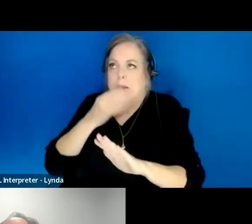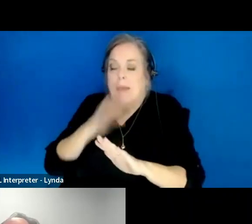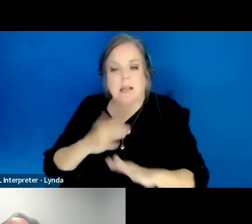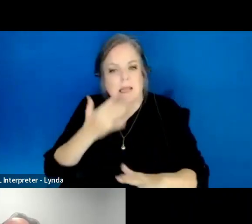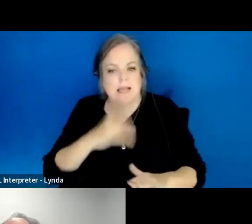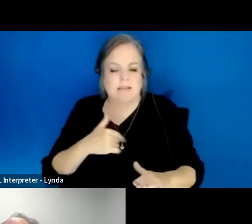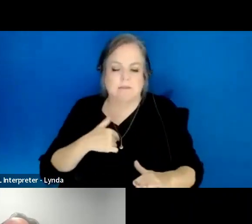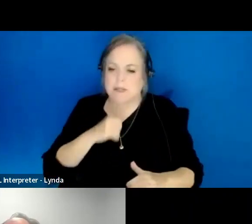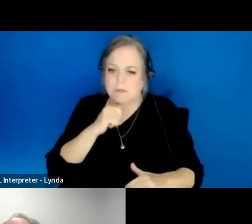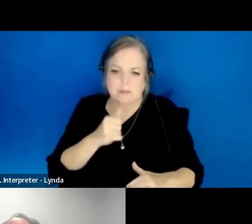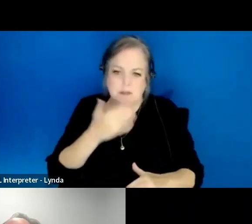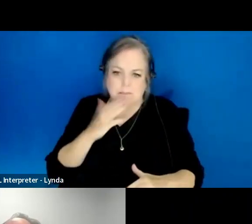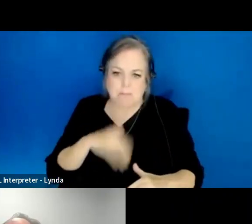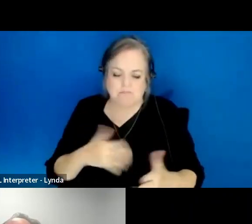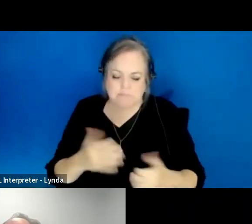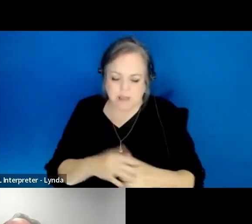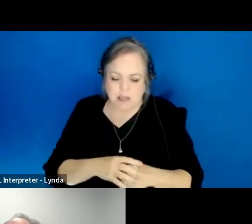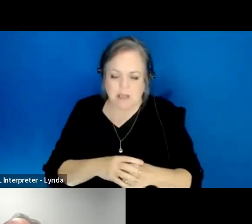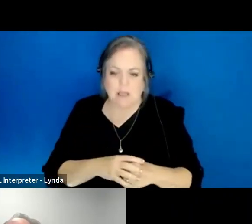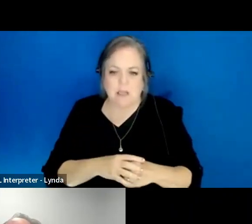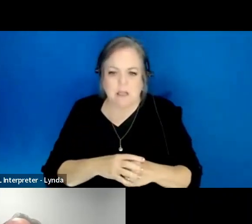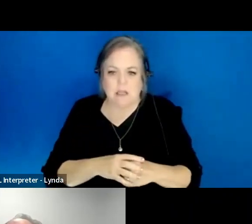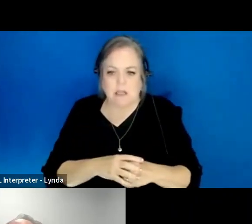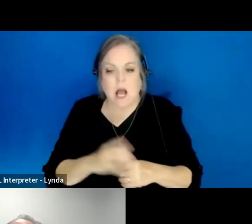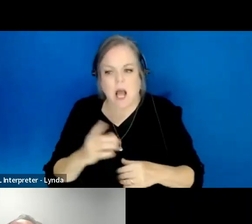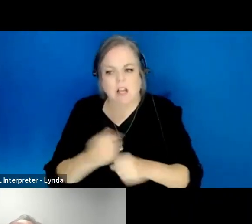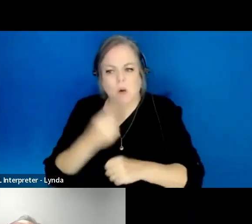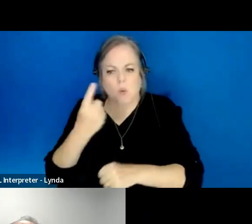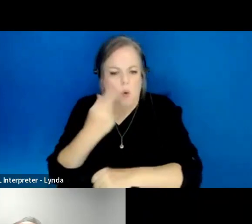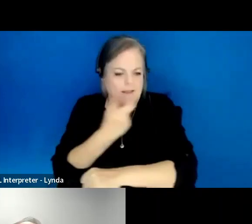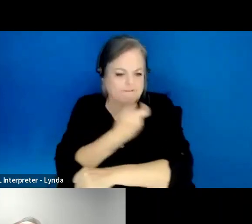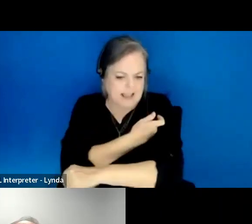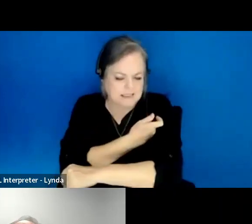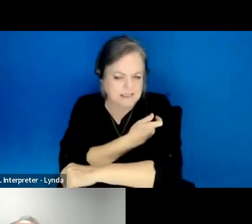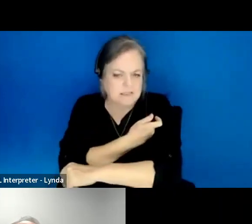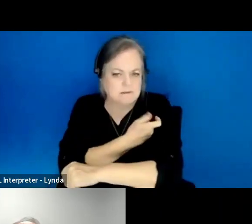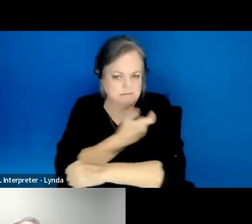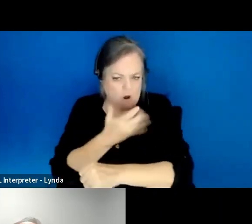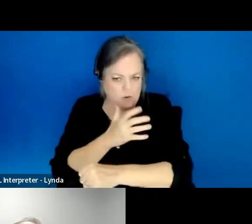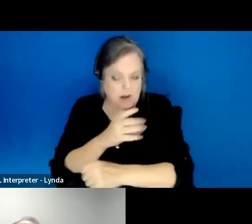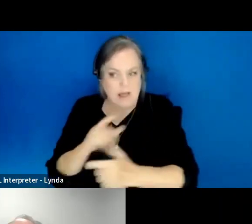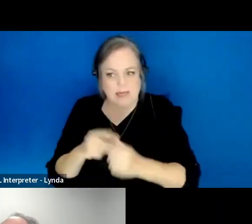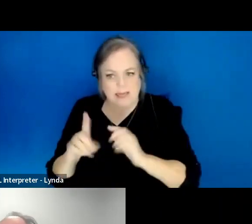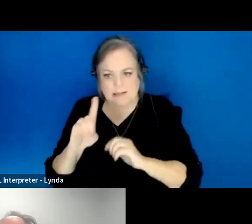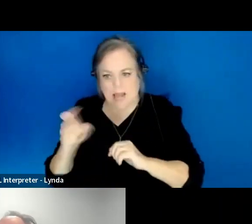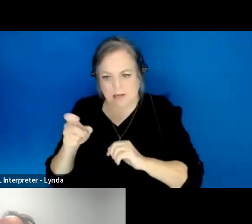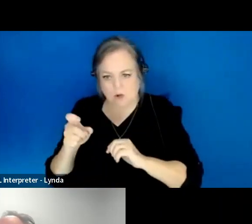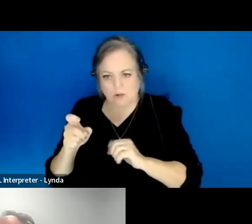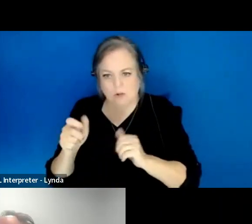me, it wasn't, because I had gotten one of the vaccines and then was diagnosed with